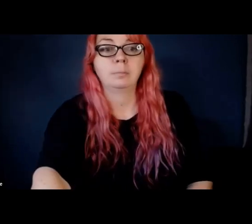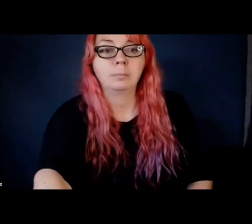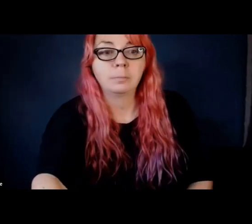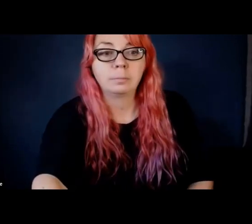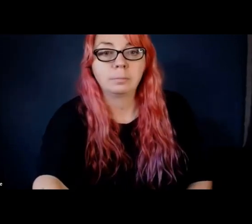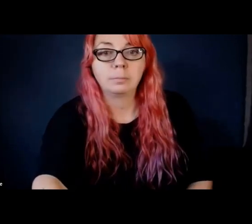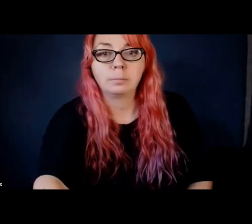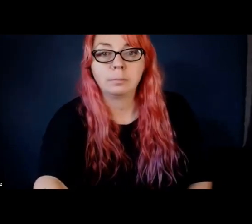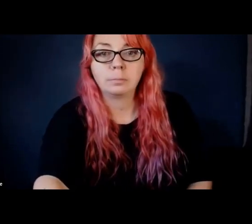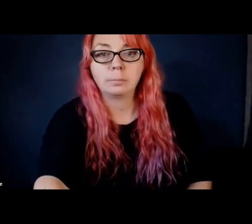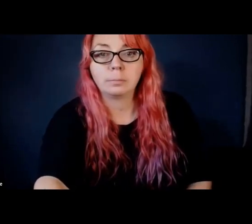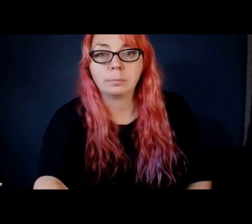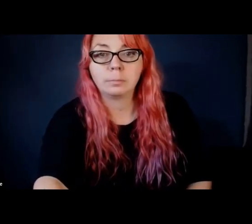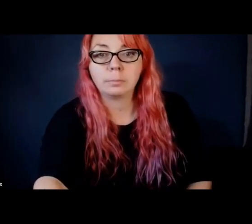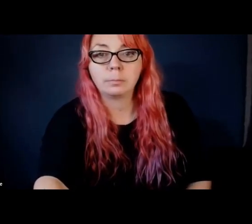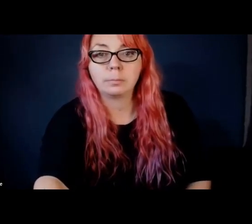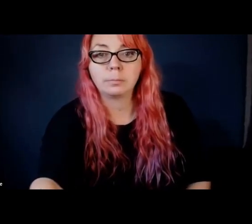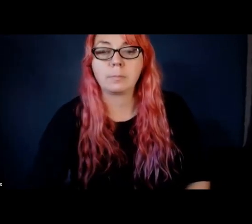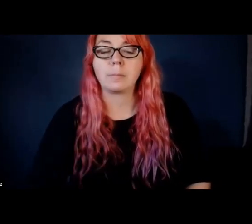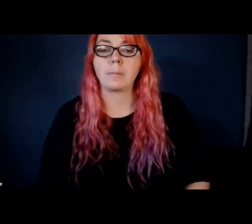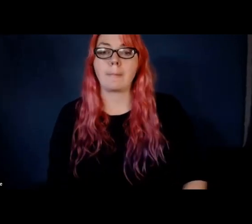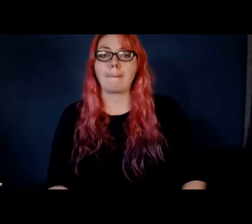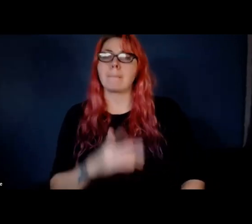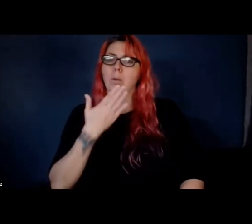Good question, Kimberly. I'm not sure.